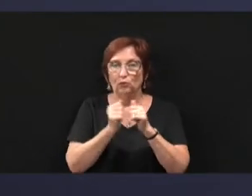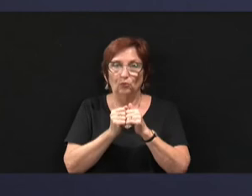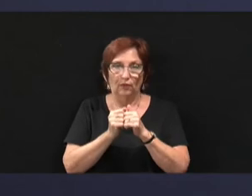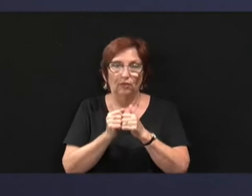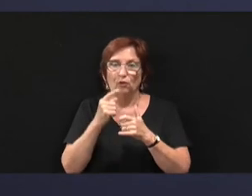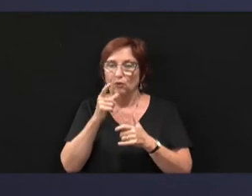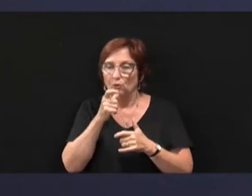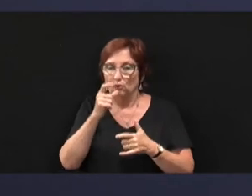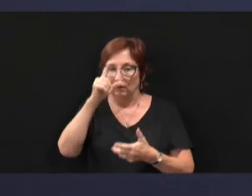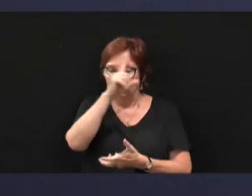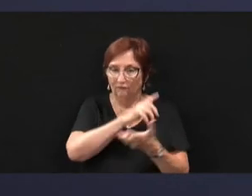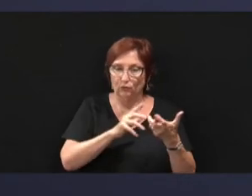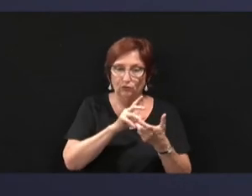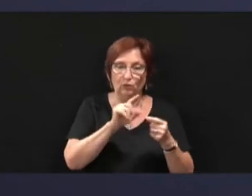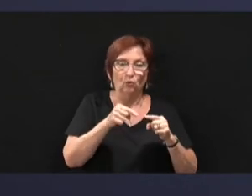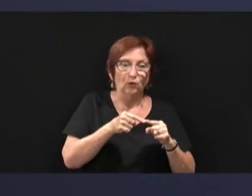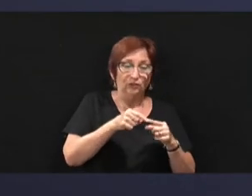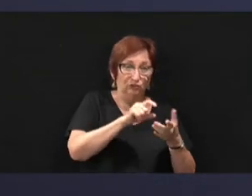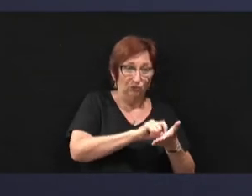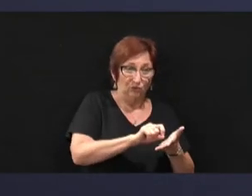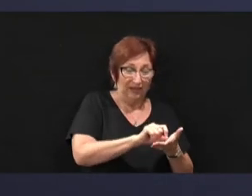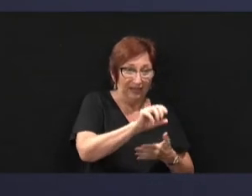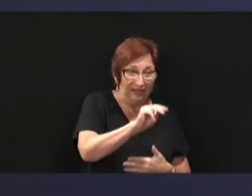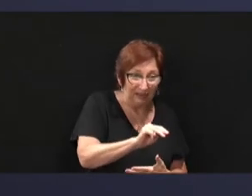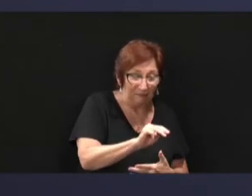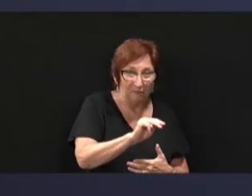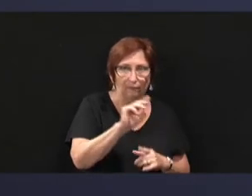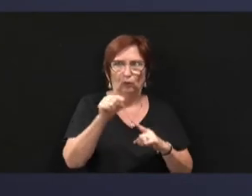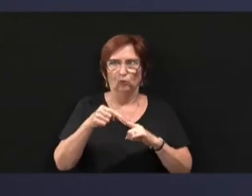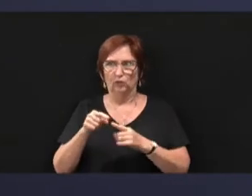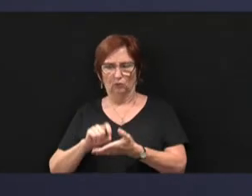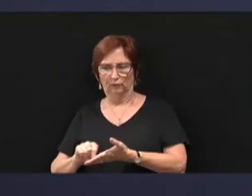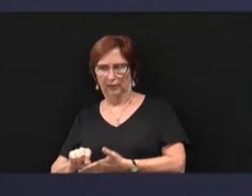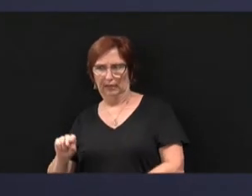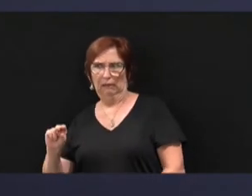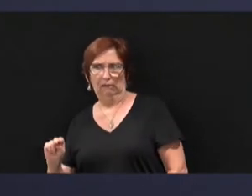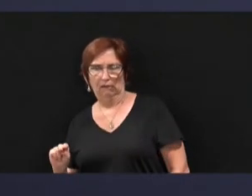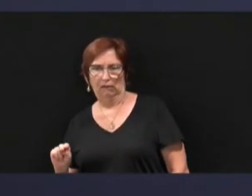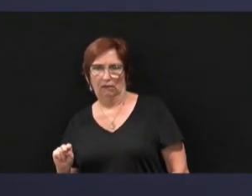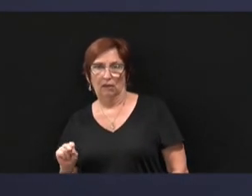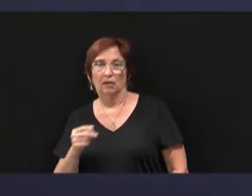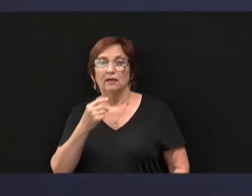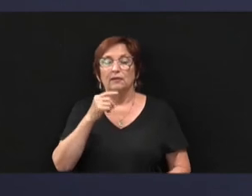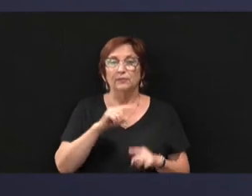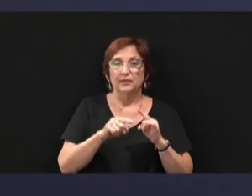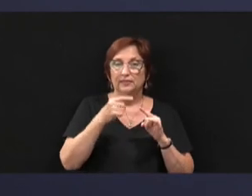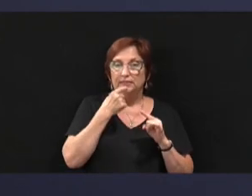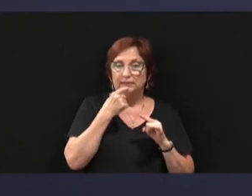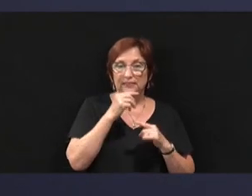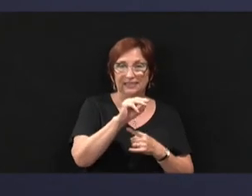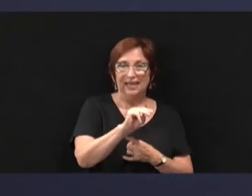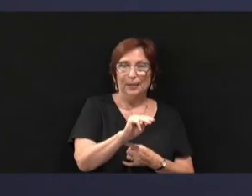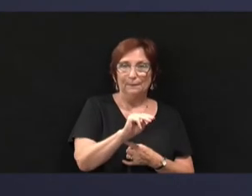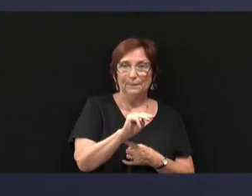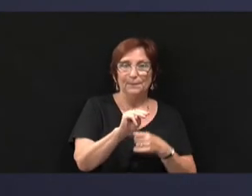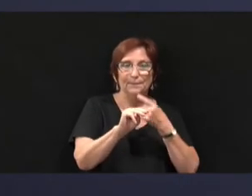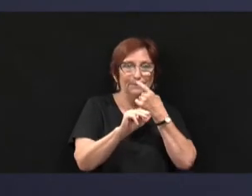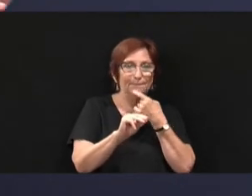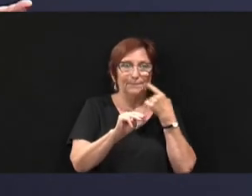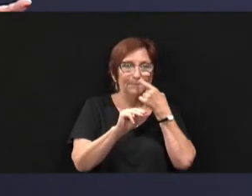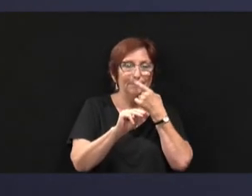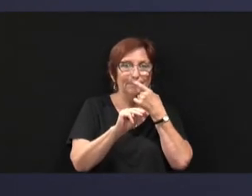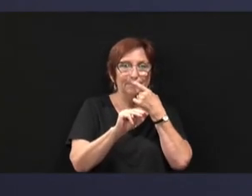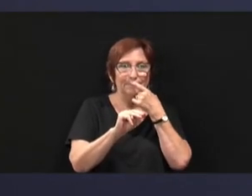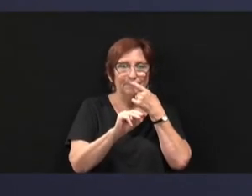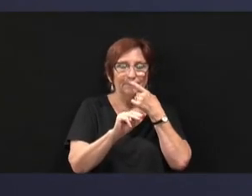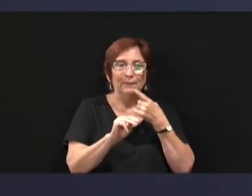confuses when to write an M and when to write an N. And we say with the M, your two lips go together so it has two